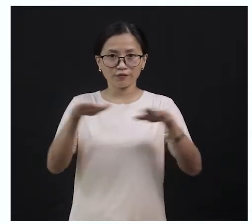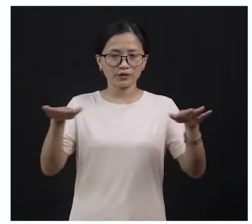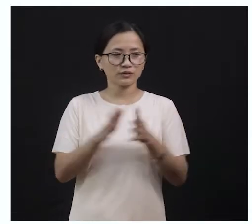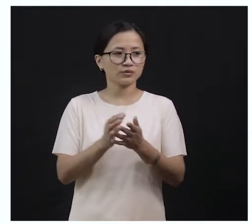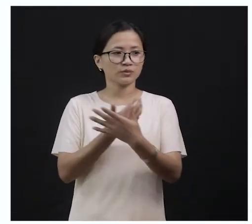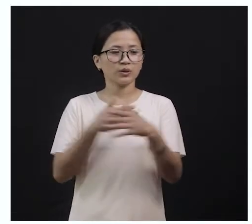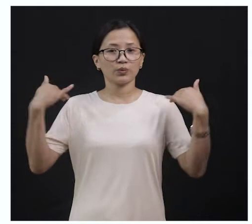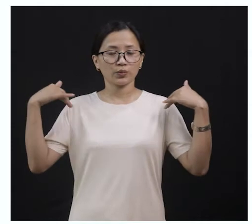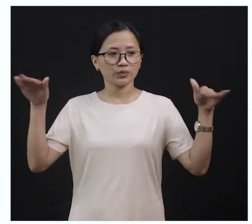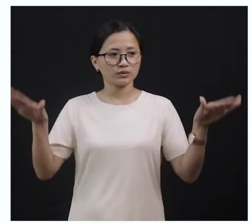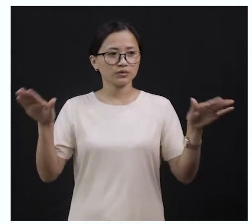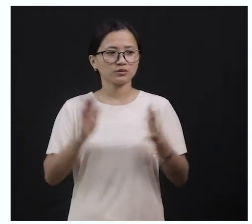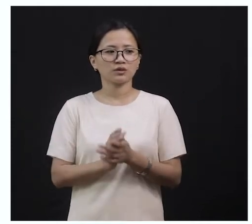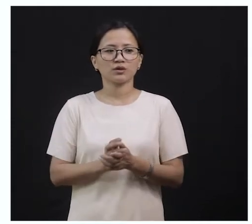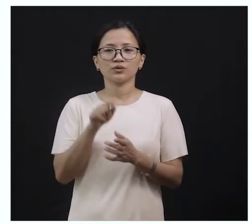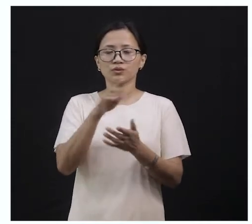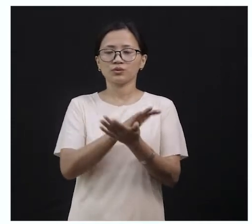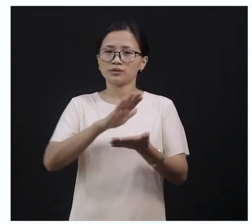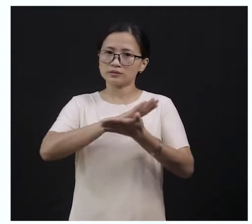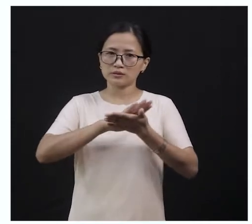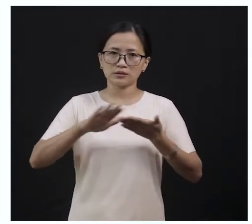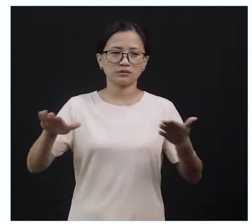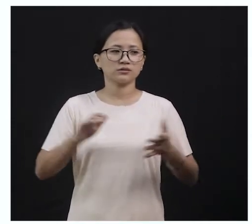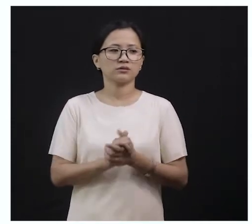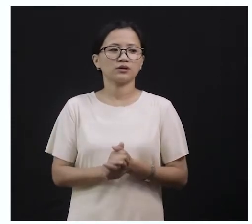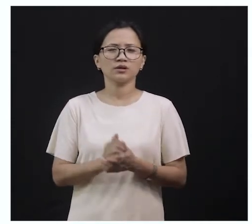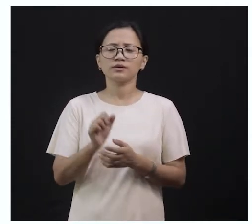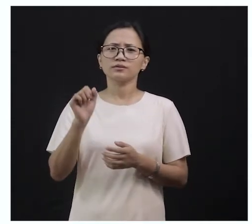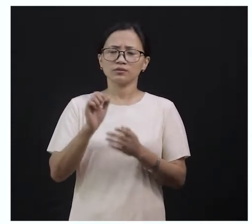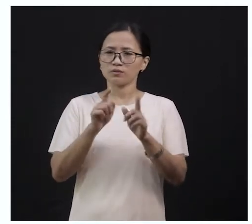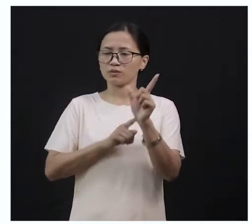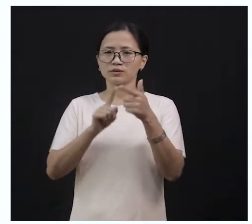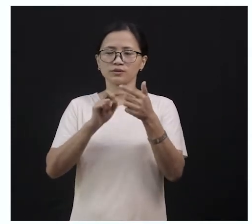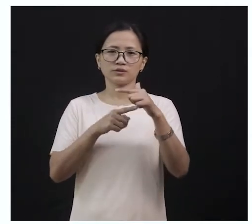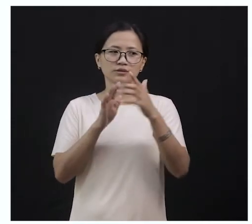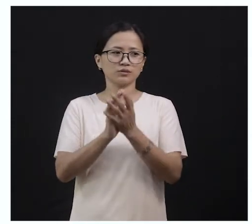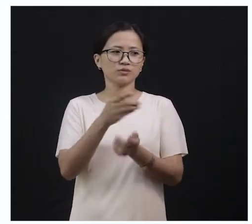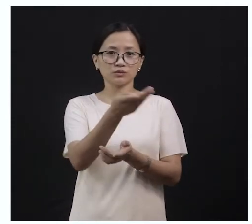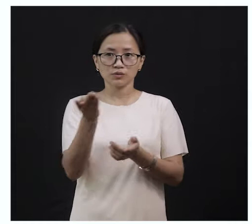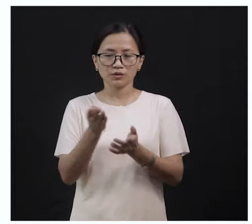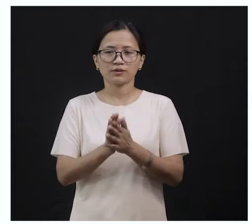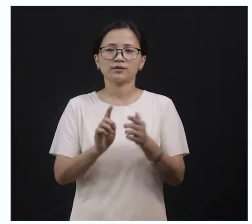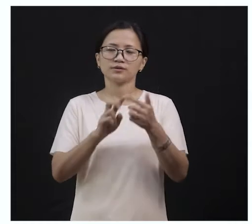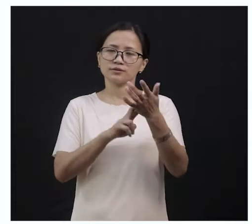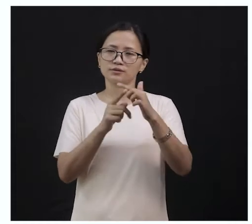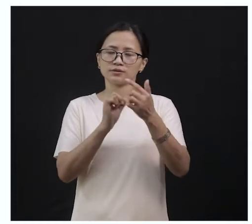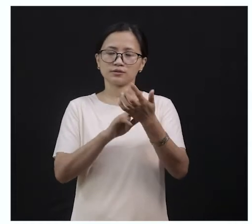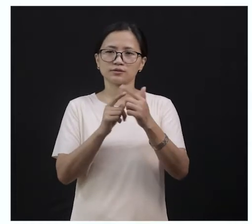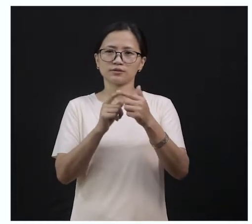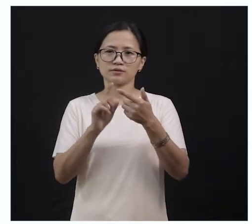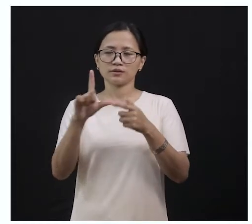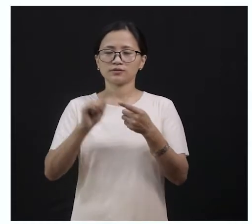and you are done. Yet you are entitled, as much as